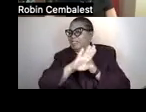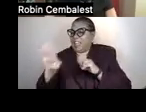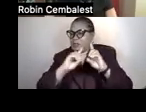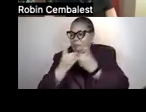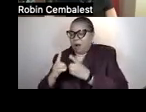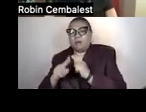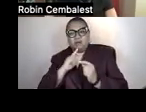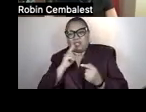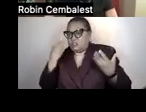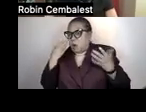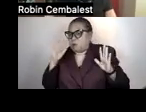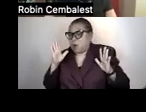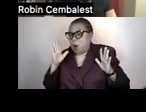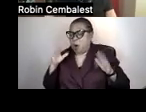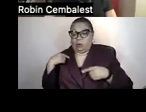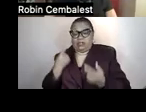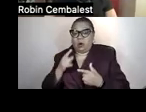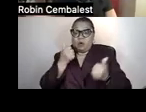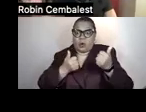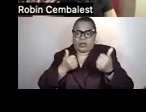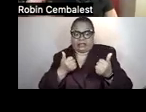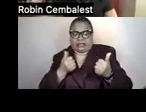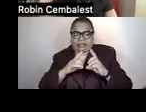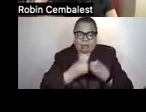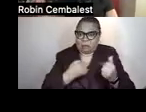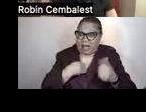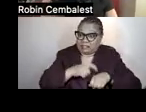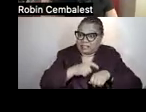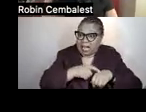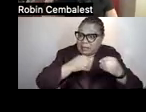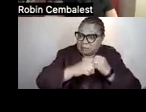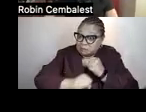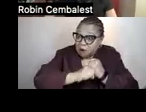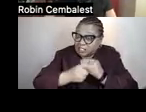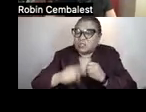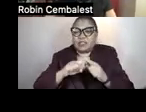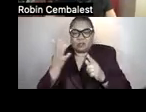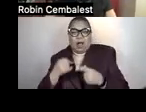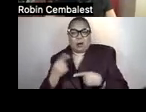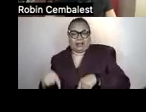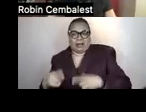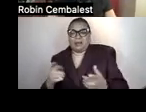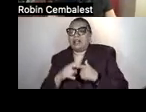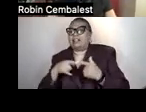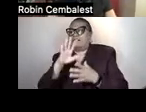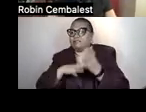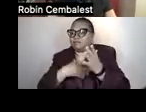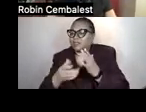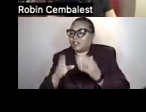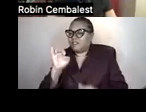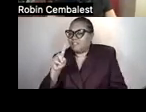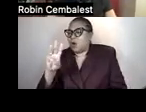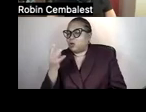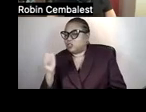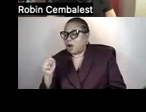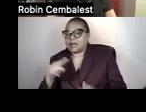departments, but you really don't know these days which departments have time to market you. And that's why we're here. And then some flow charts to help you